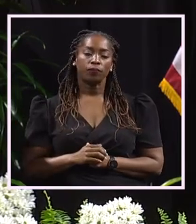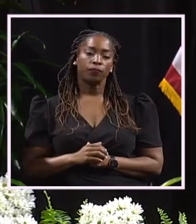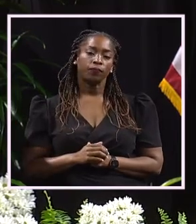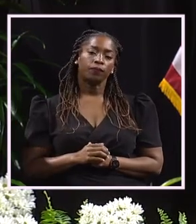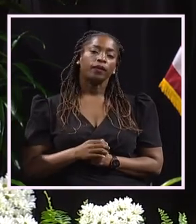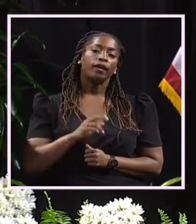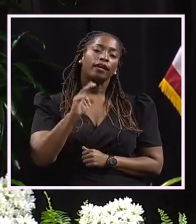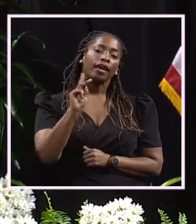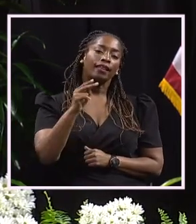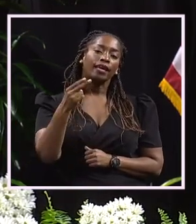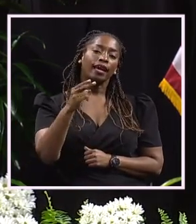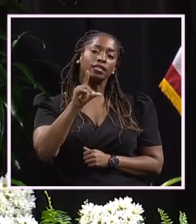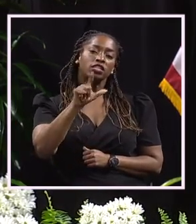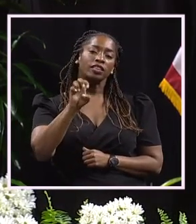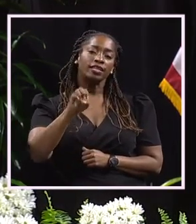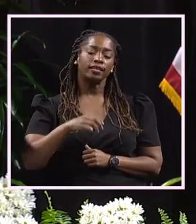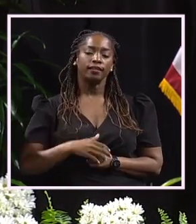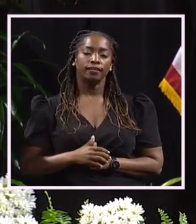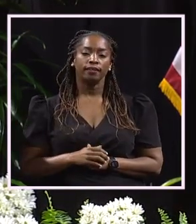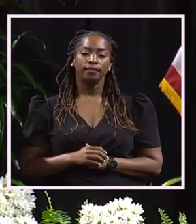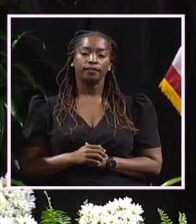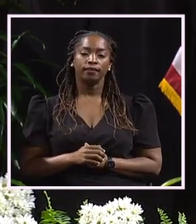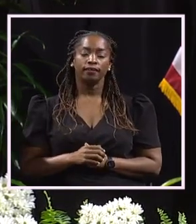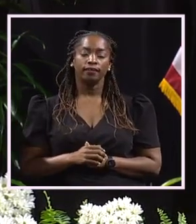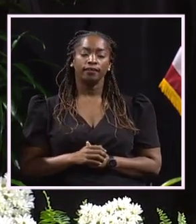Kathy H. Lee,